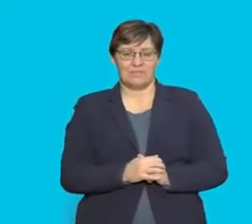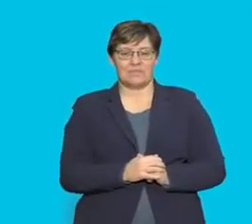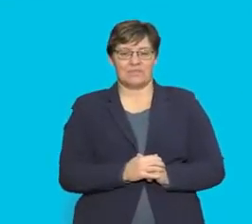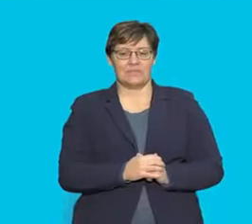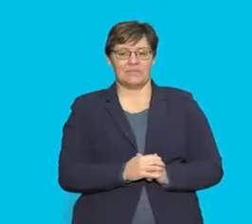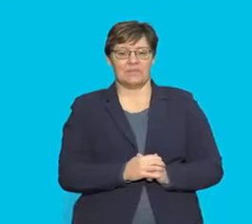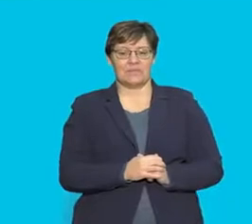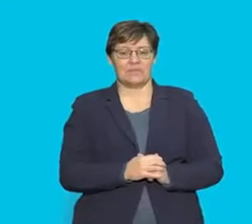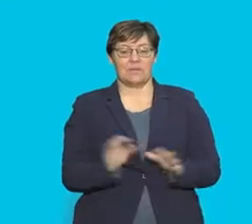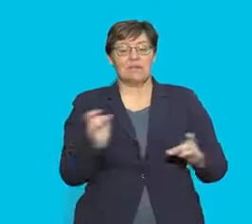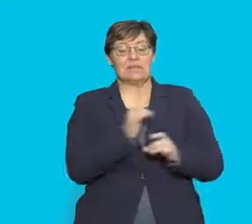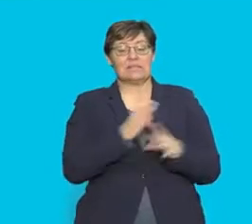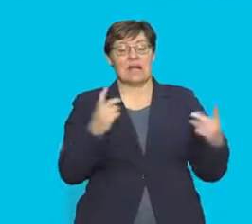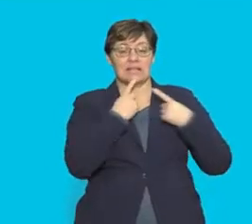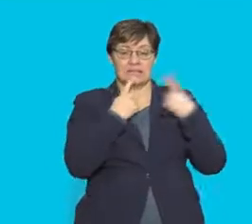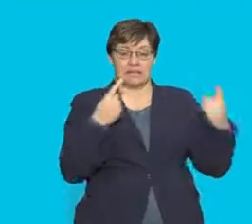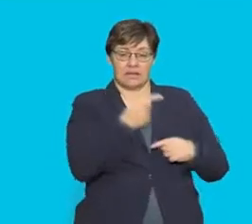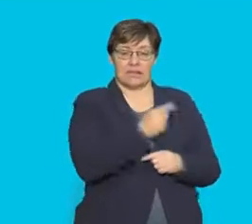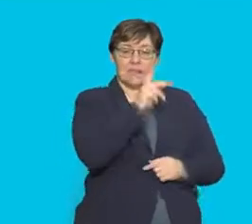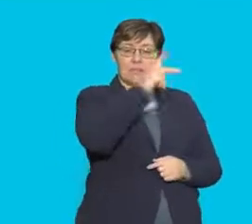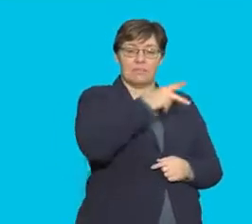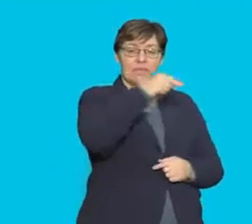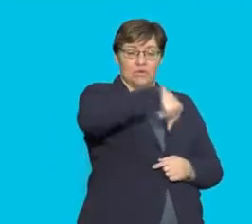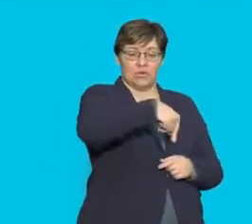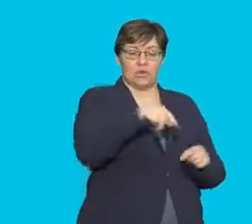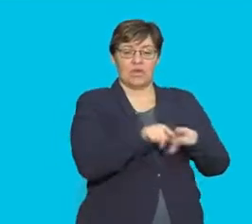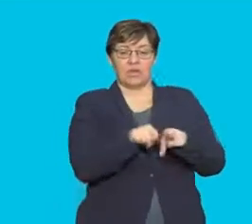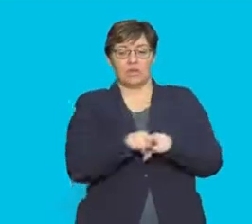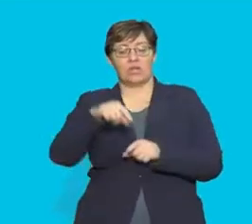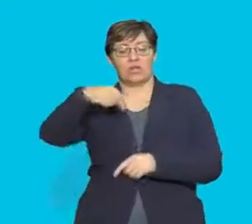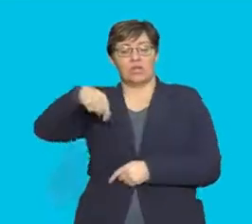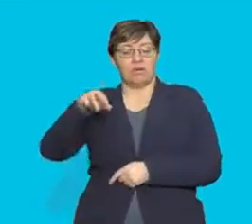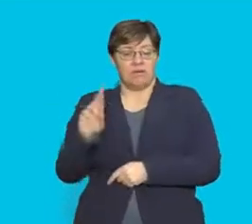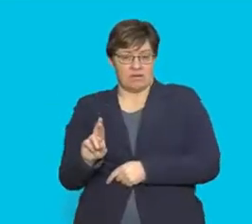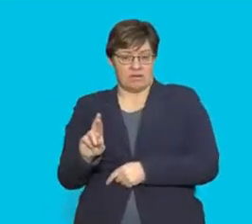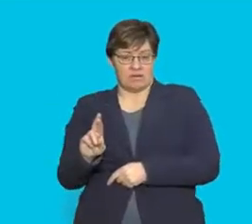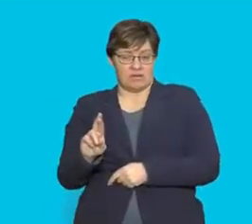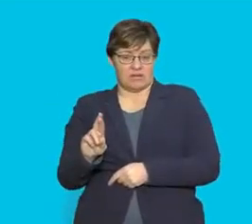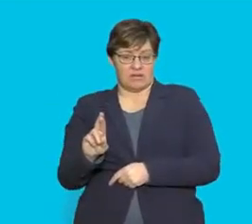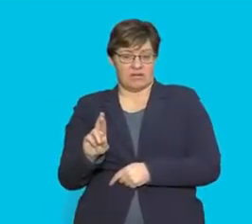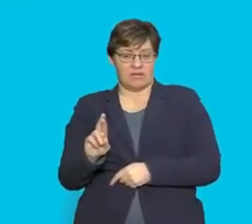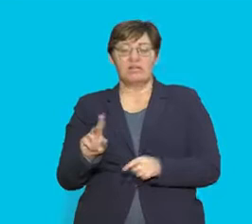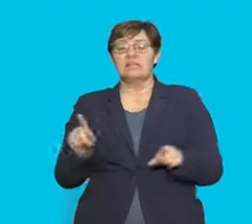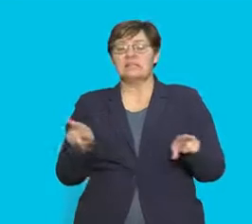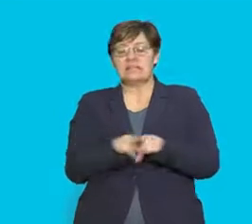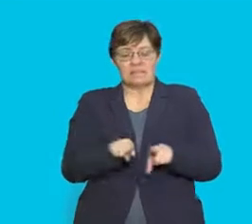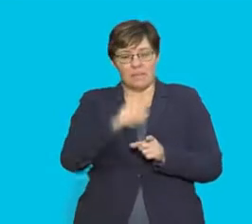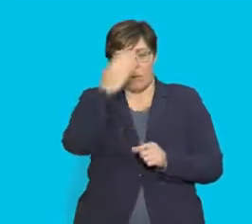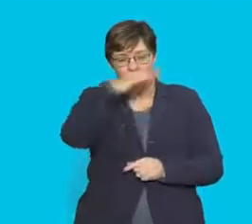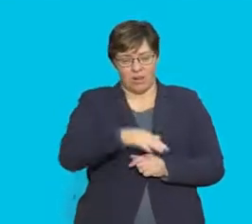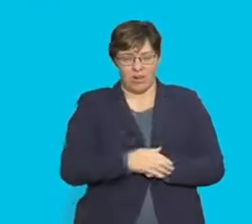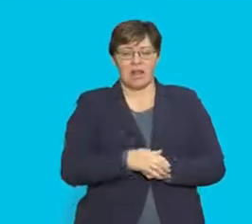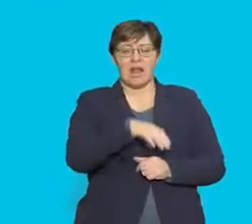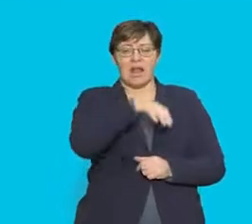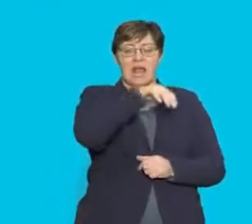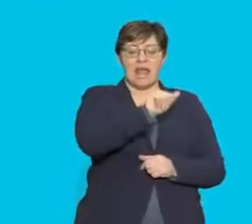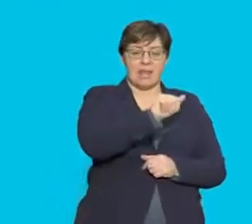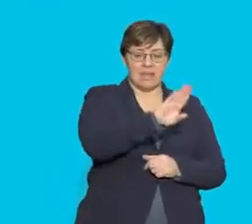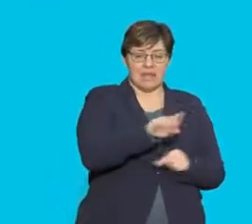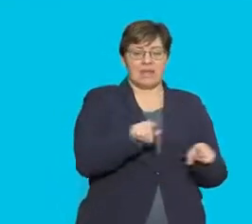at. If my starting statement is P, Q is equal to Q, R, also I know that A, B